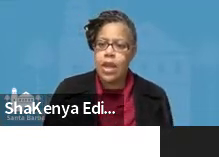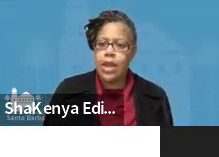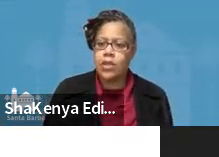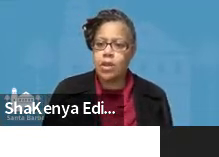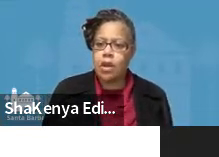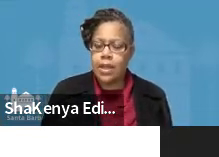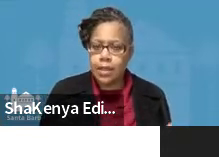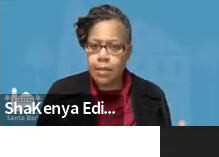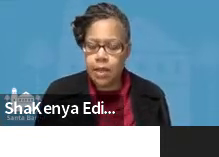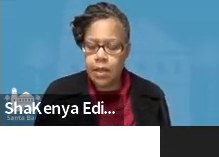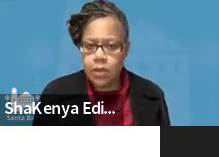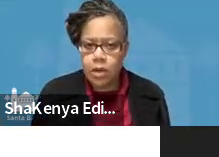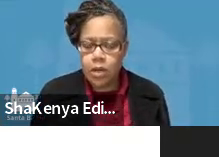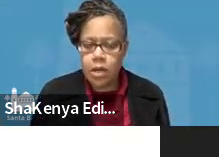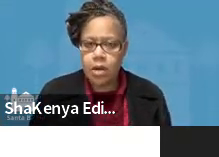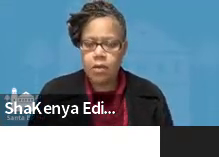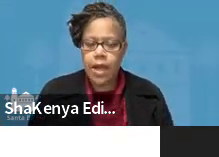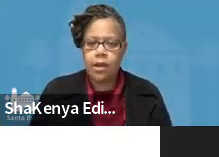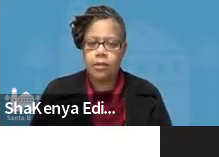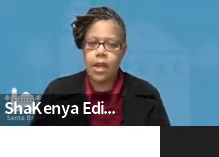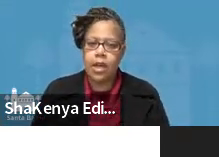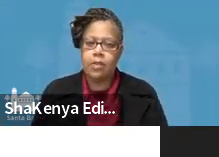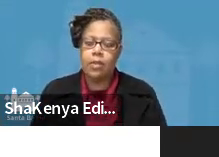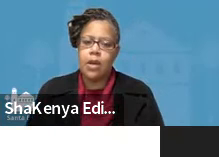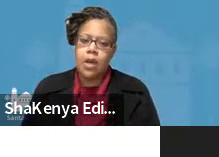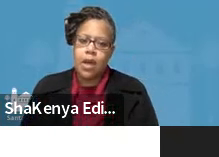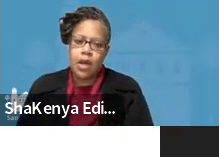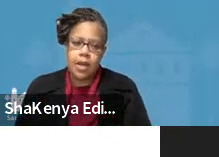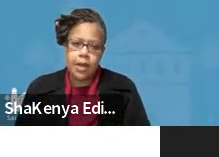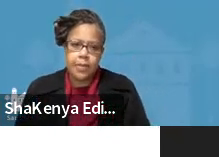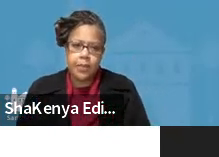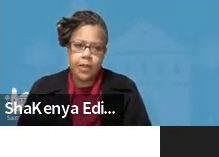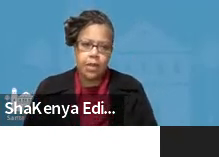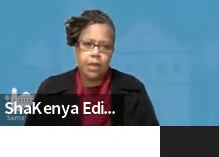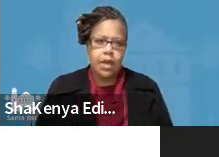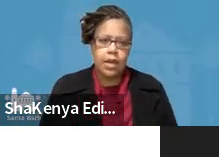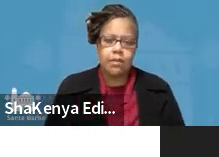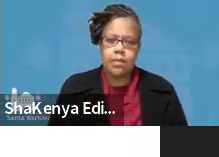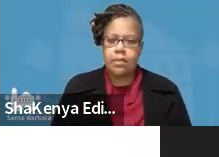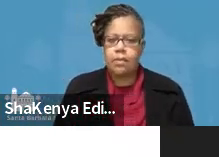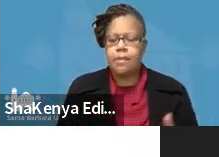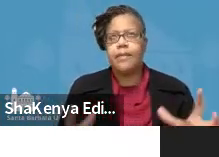kinder, and starting some of this work around